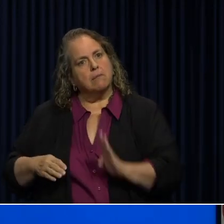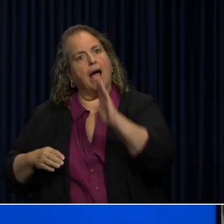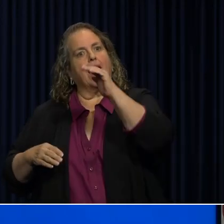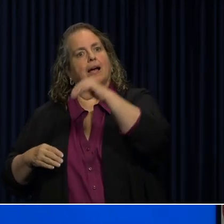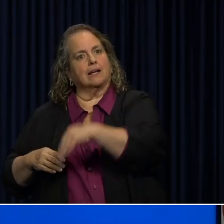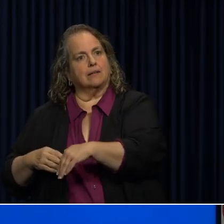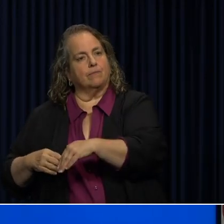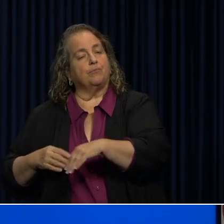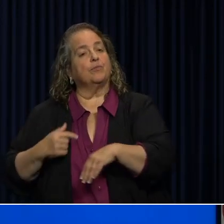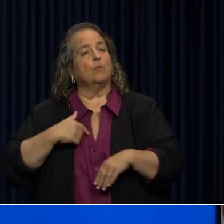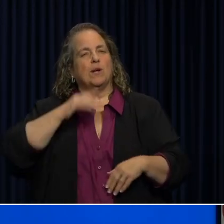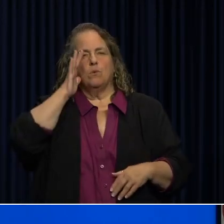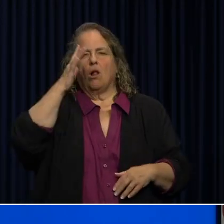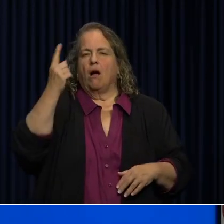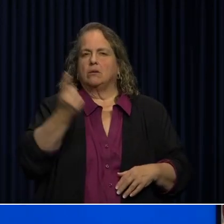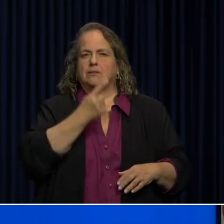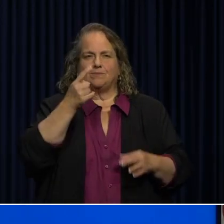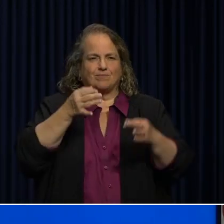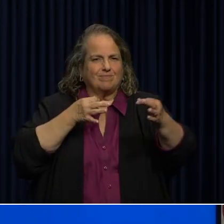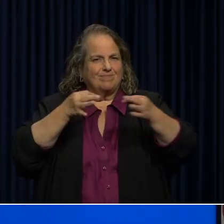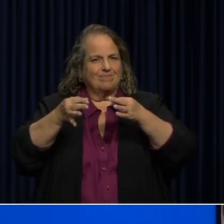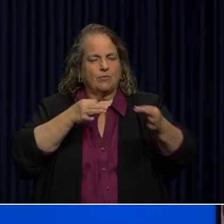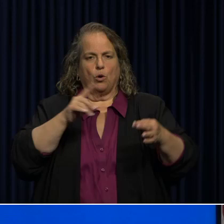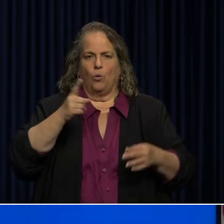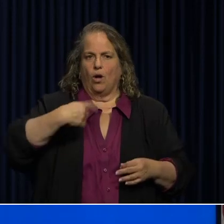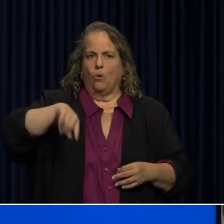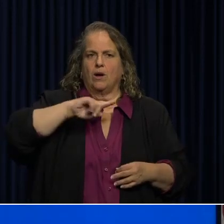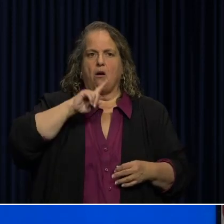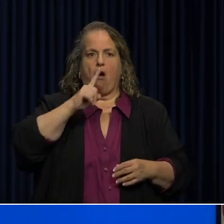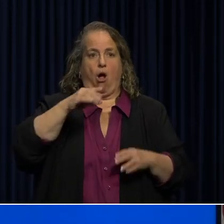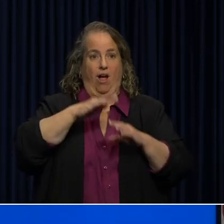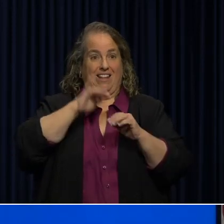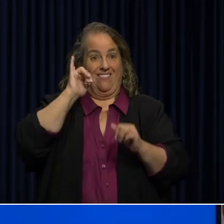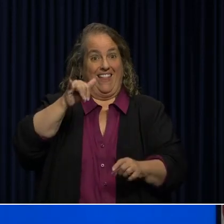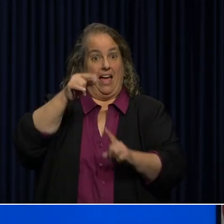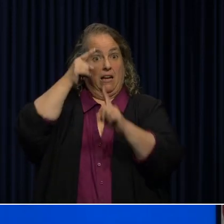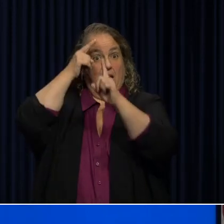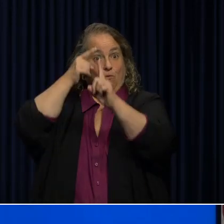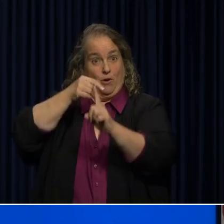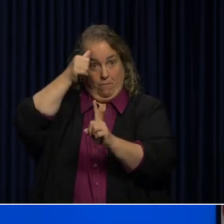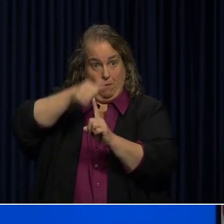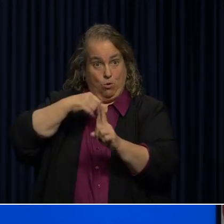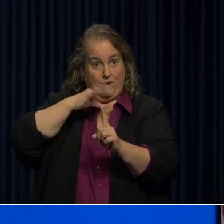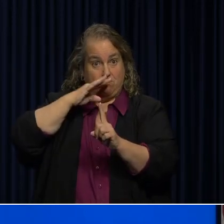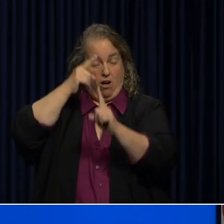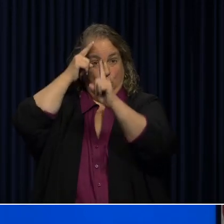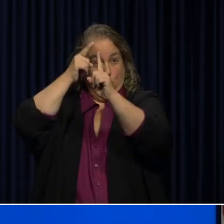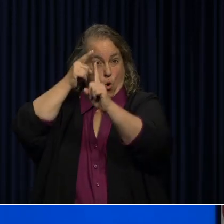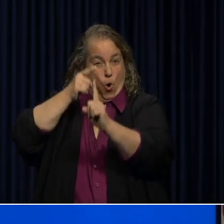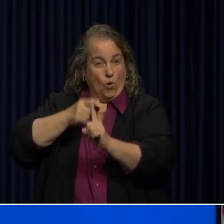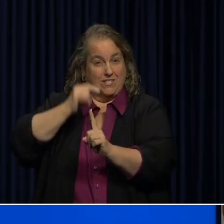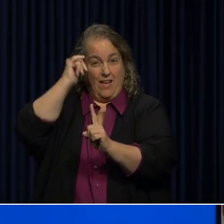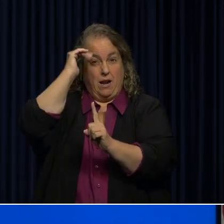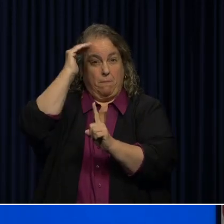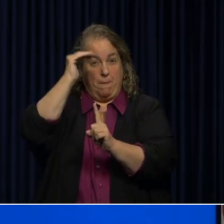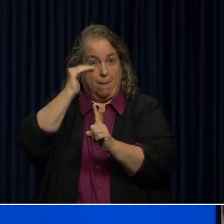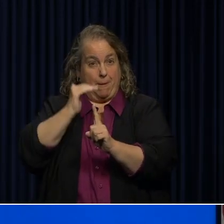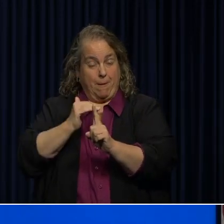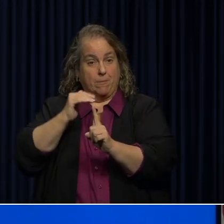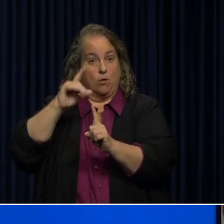are on the guidelines. In fact, we're going to try to put some real metrics on that on Thursday so you can